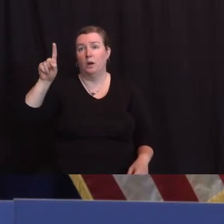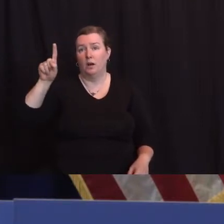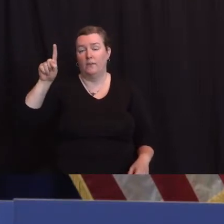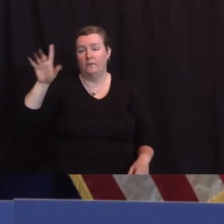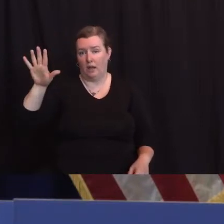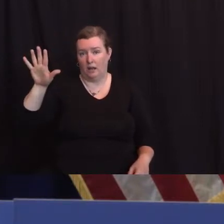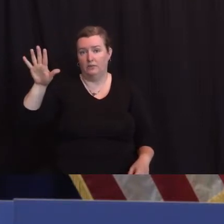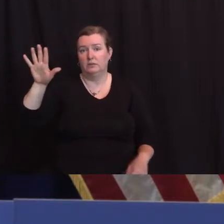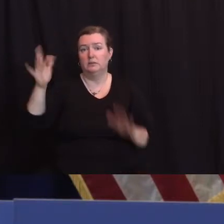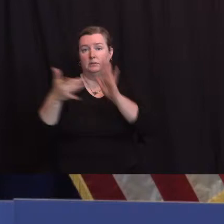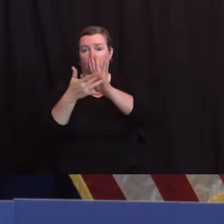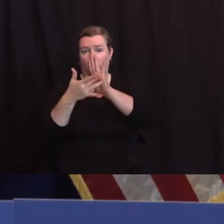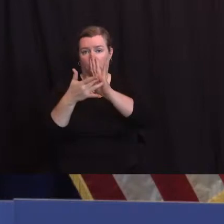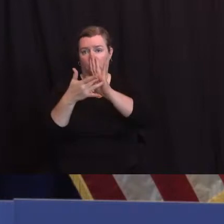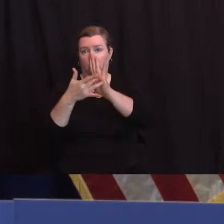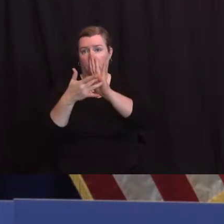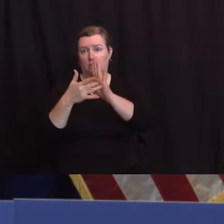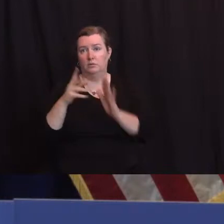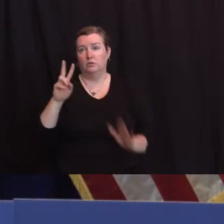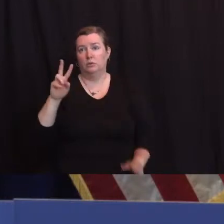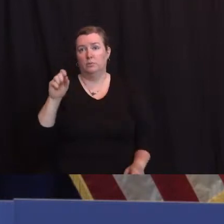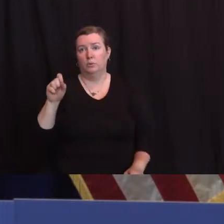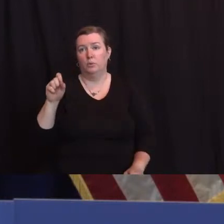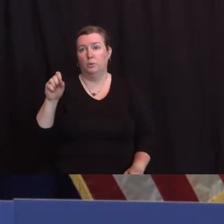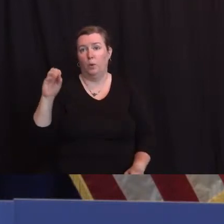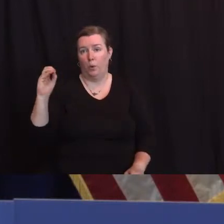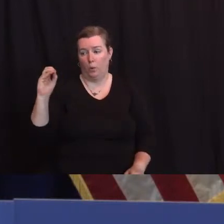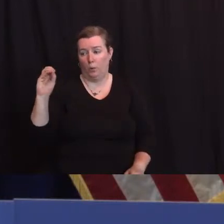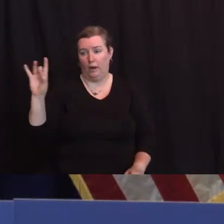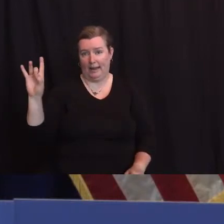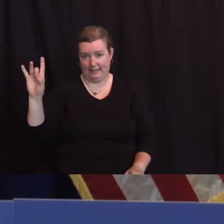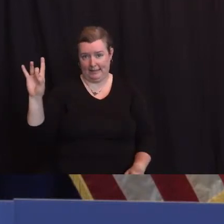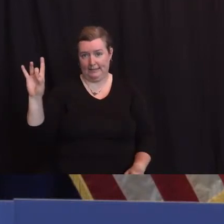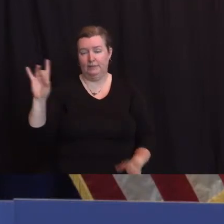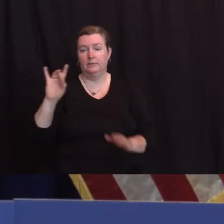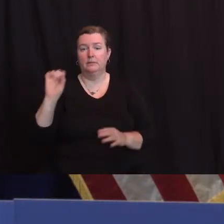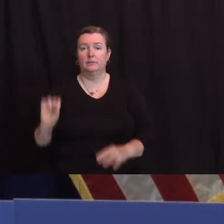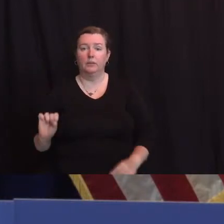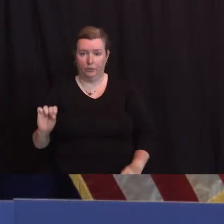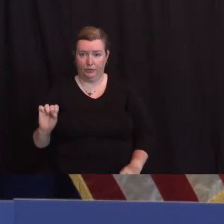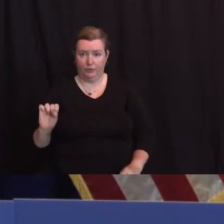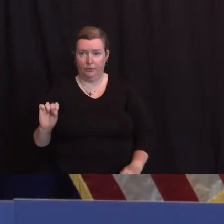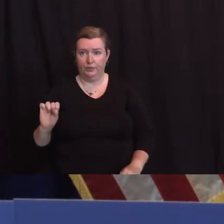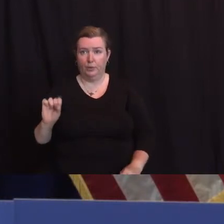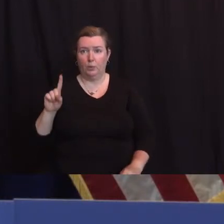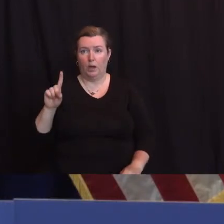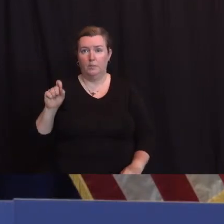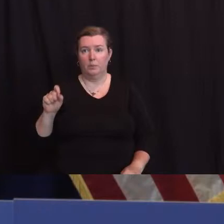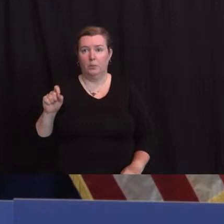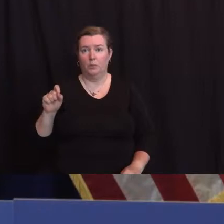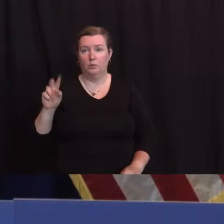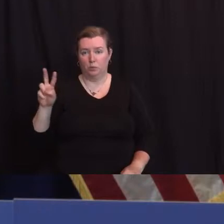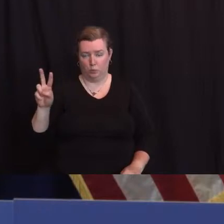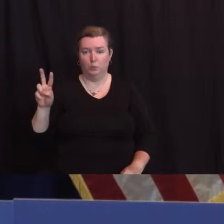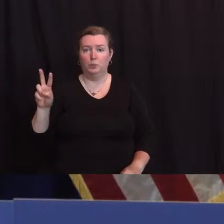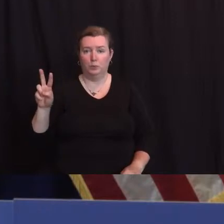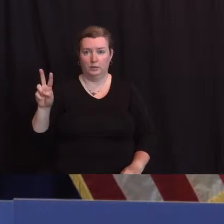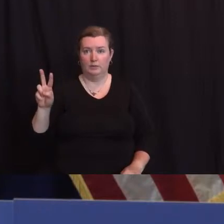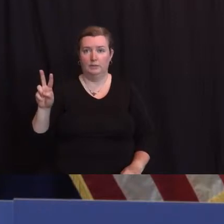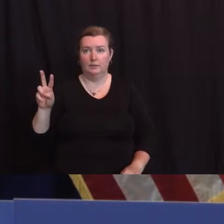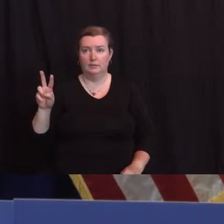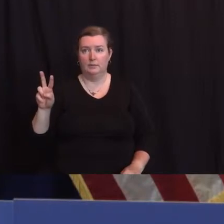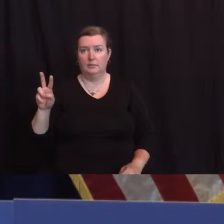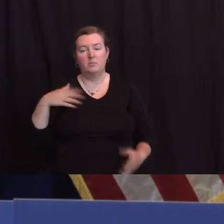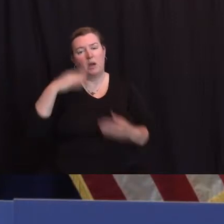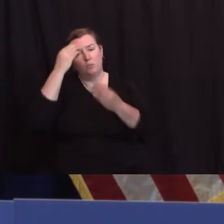1.15%. The central part of the state, 2.08%. And the southern part of the state, 1.2%. So that concludes my